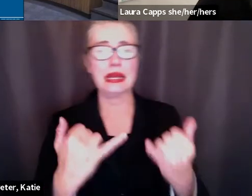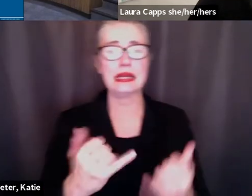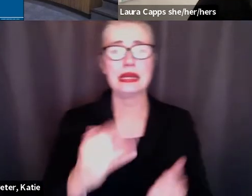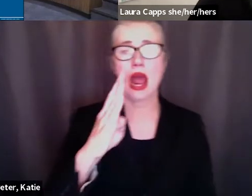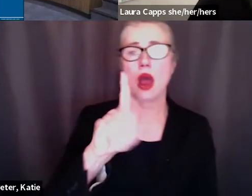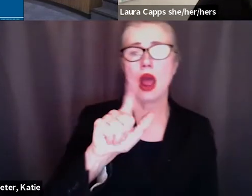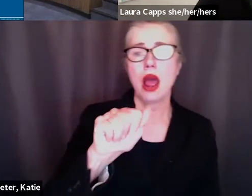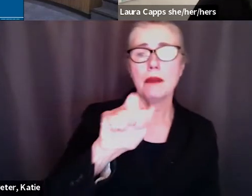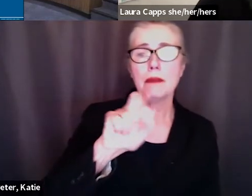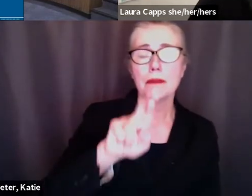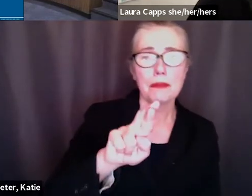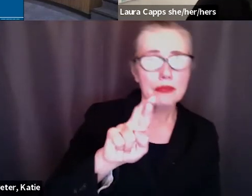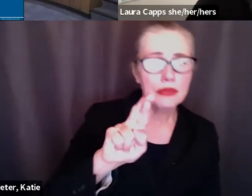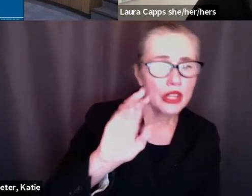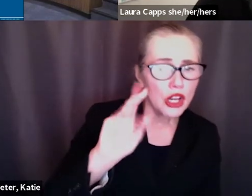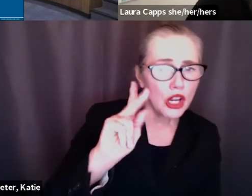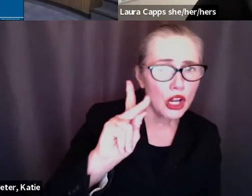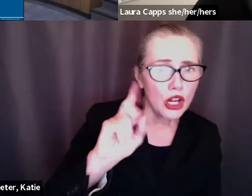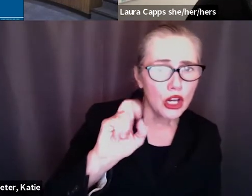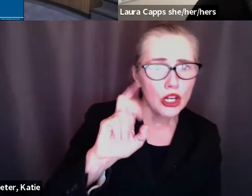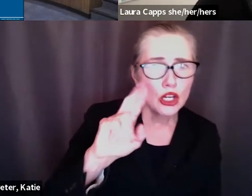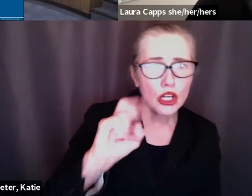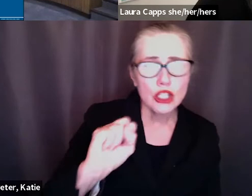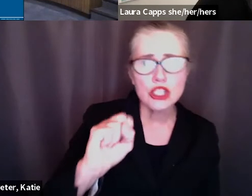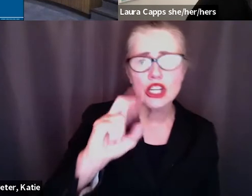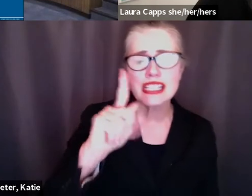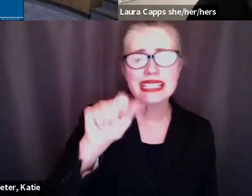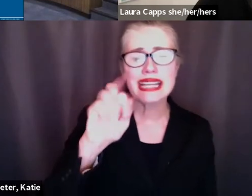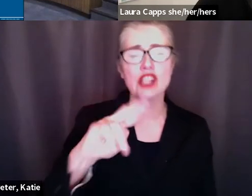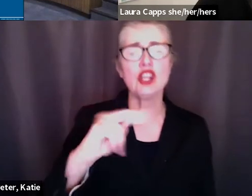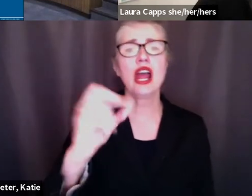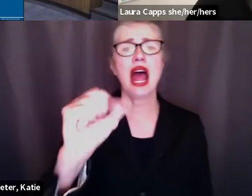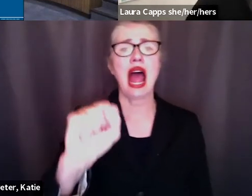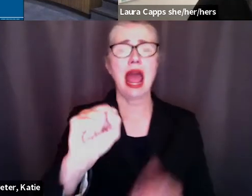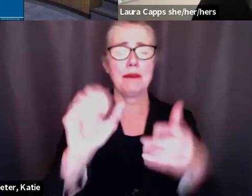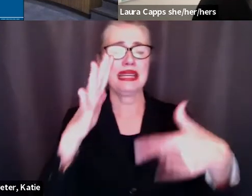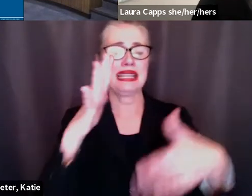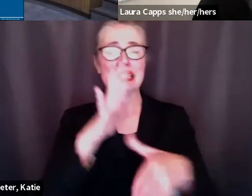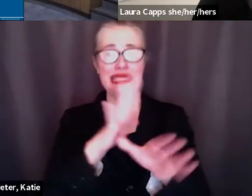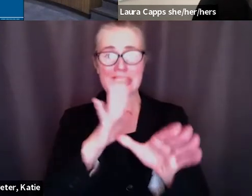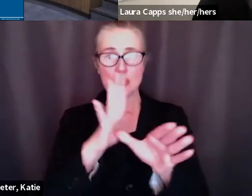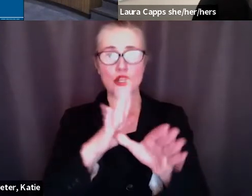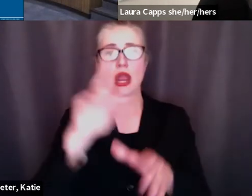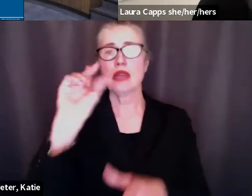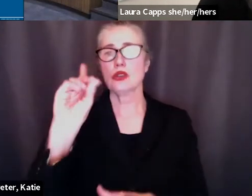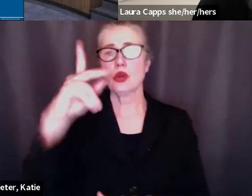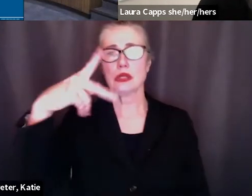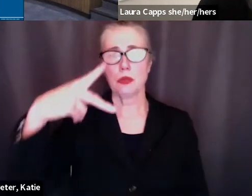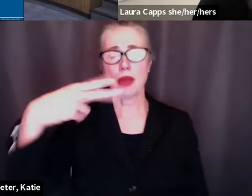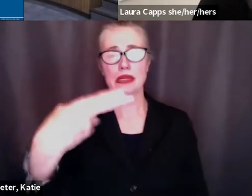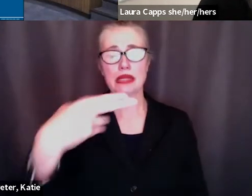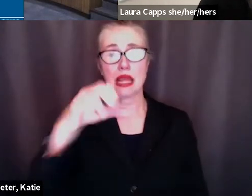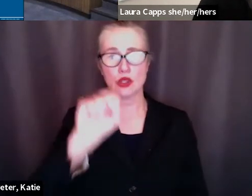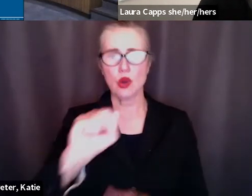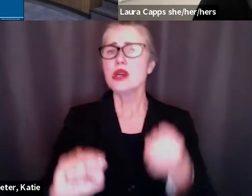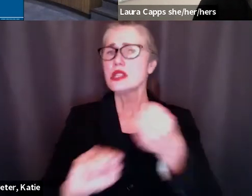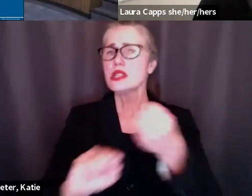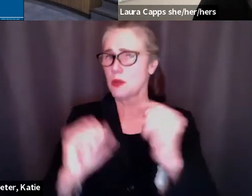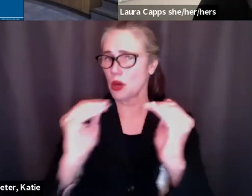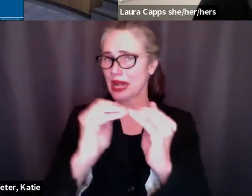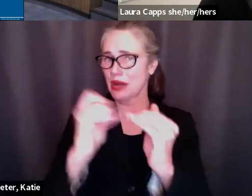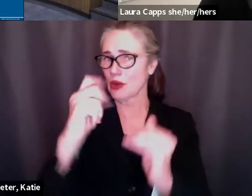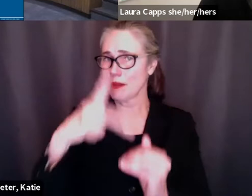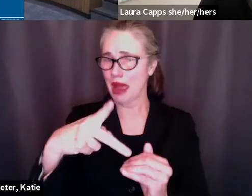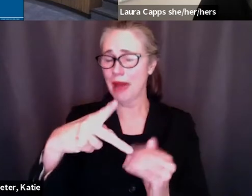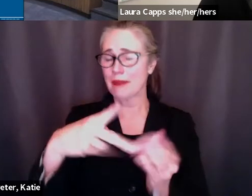hi my name is claire schneider and i am a senior at dos pueblos high school i support the equity map submitted by future